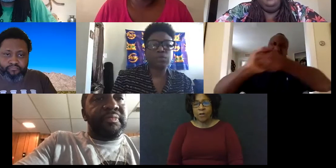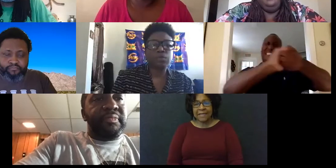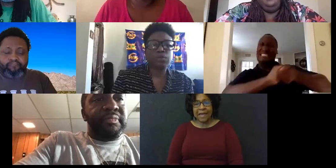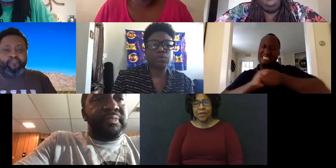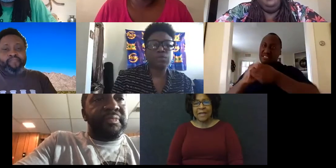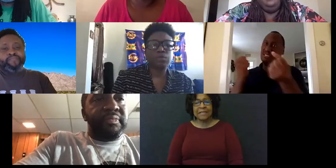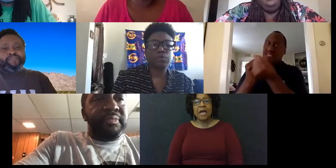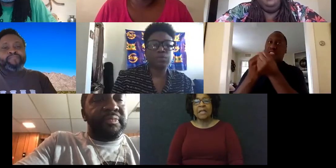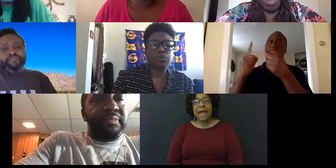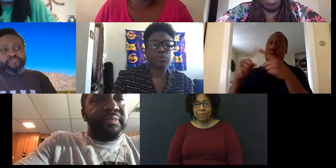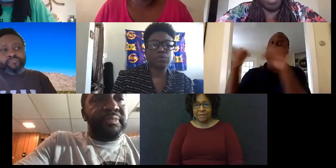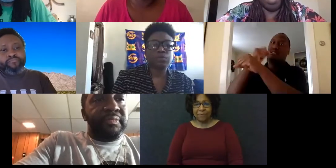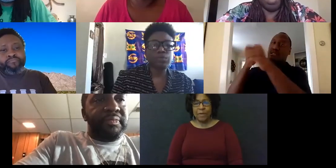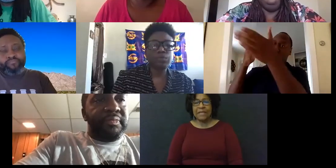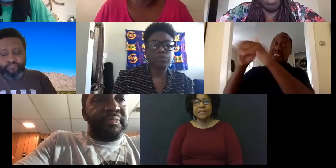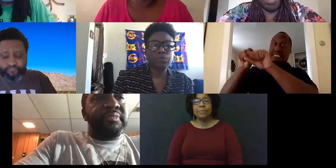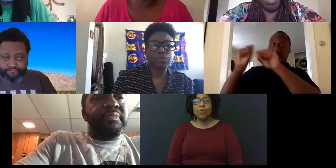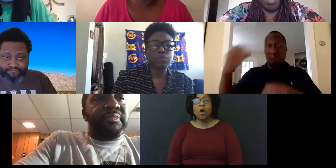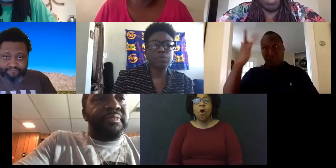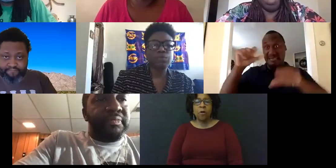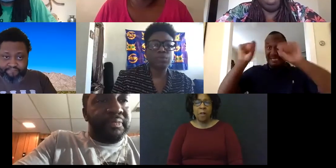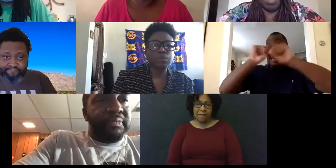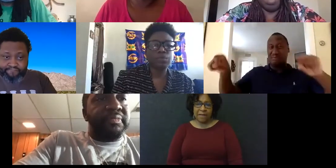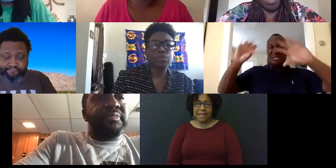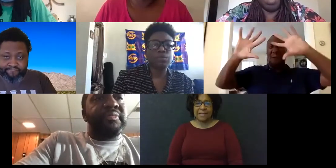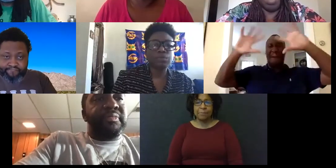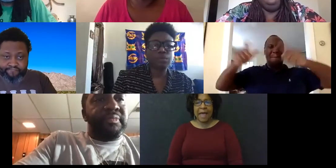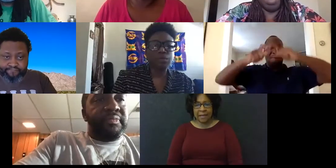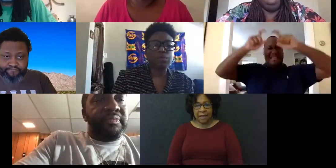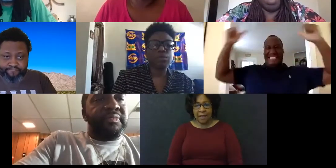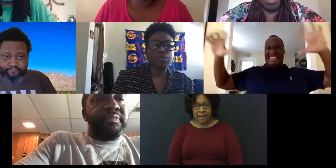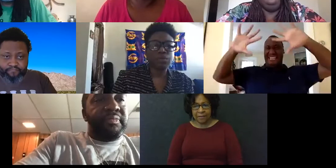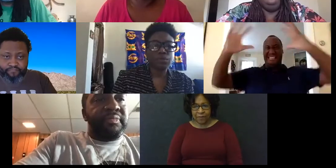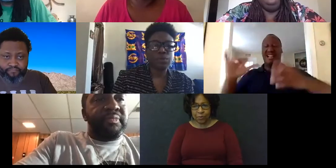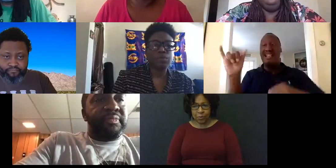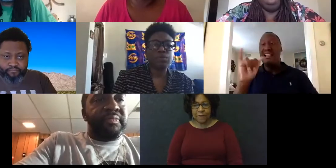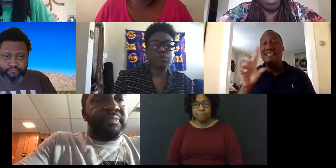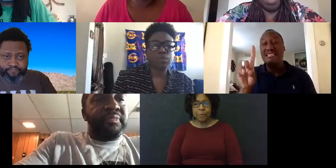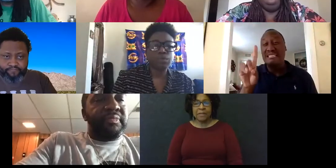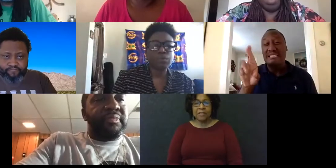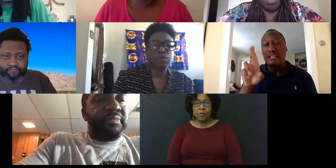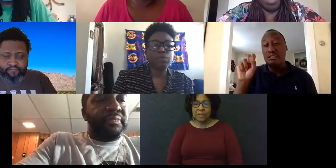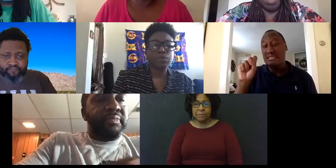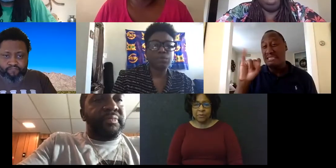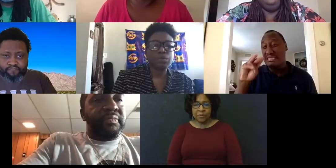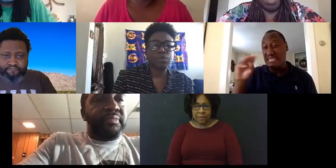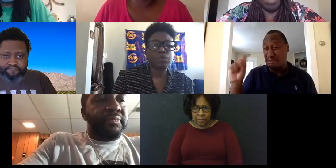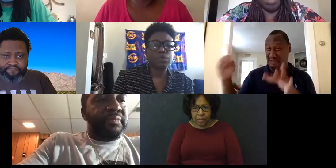all together is collaborative. We need to support all of us as Black individuals in this